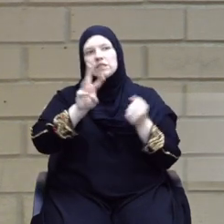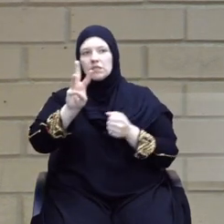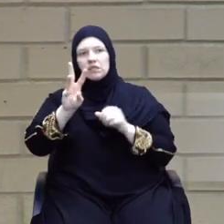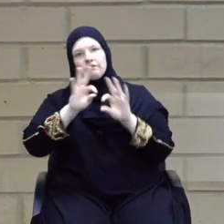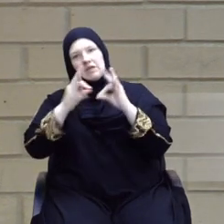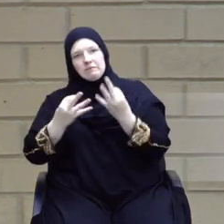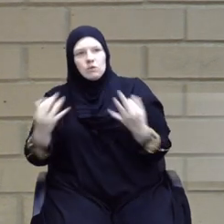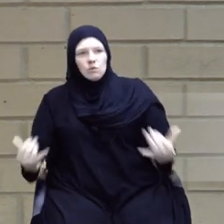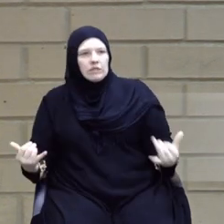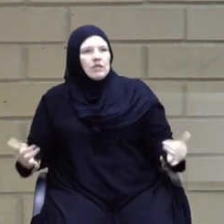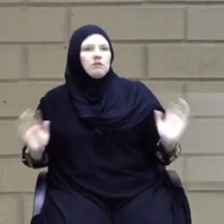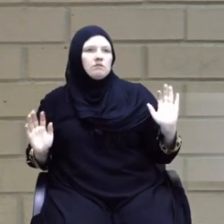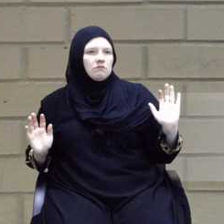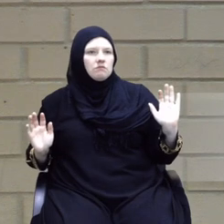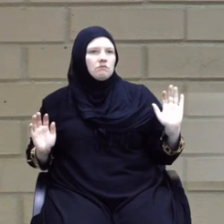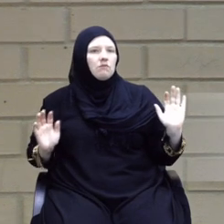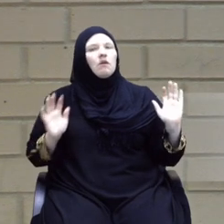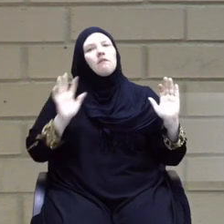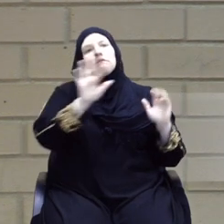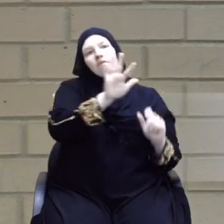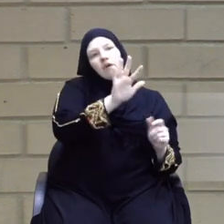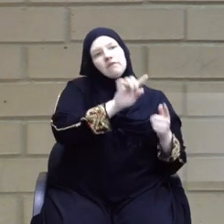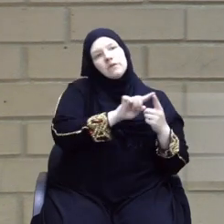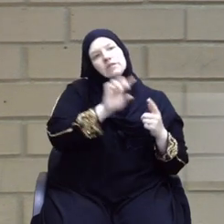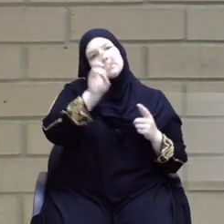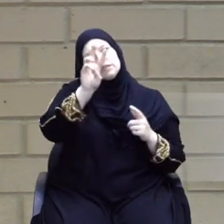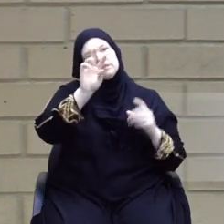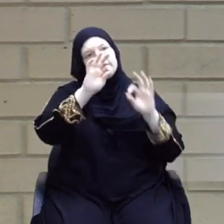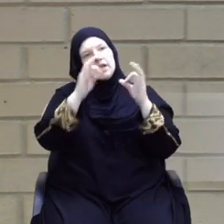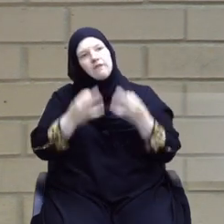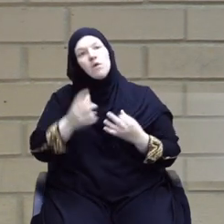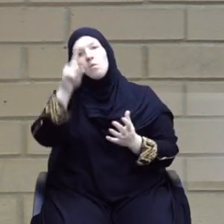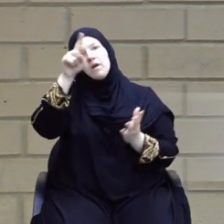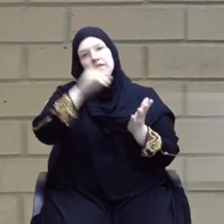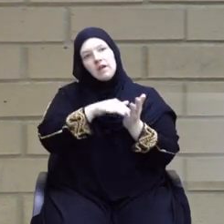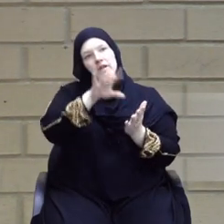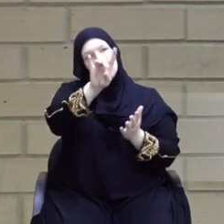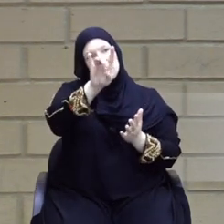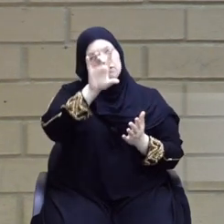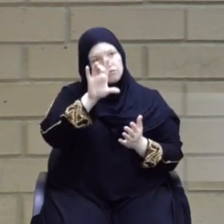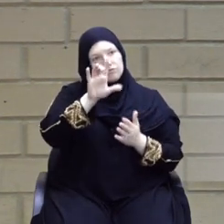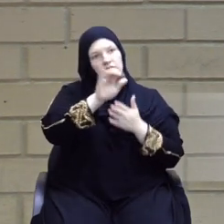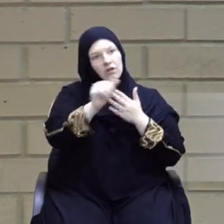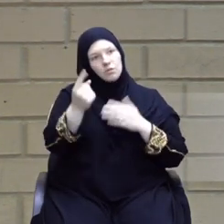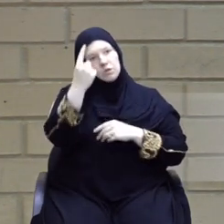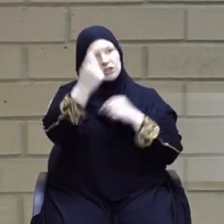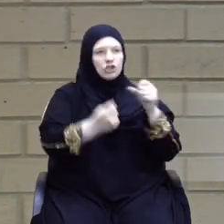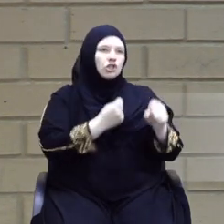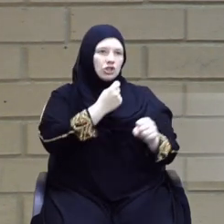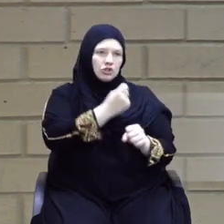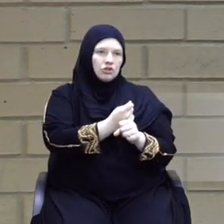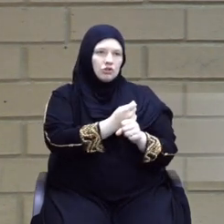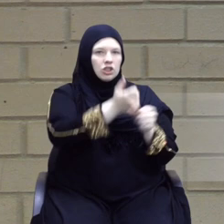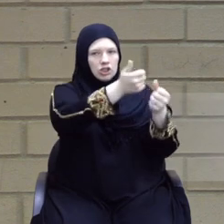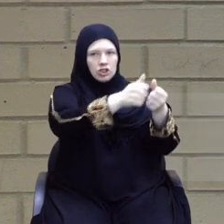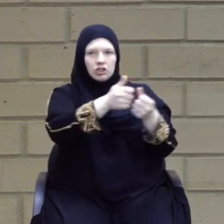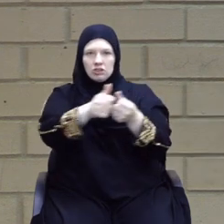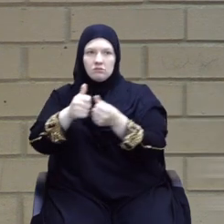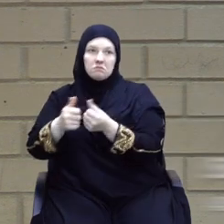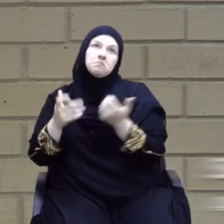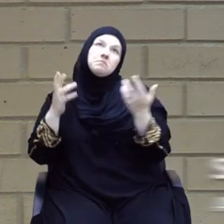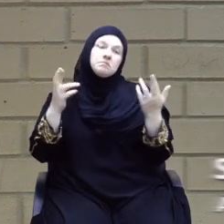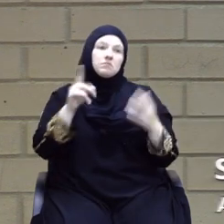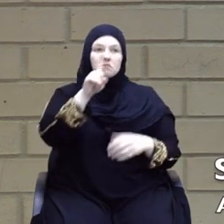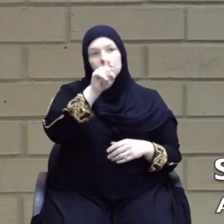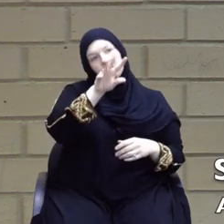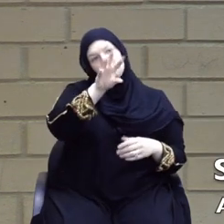or six families for $1,800 each, which is $150 a month. Five or six families of